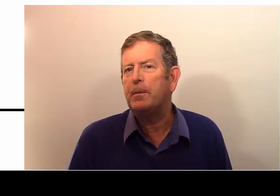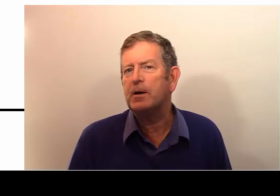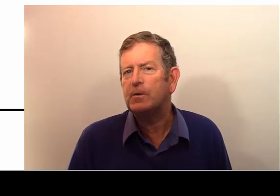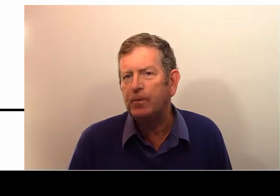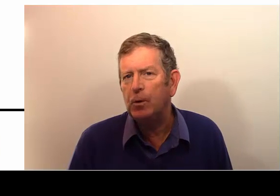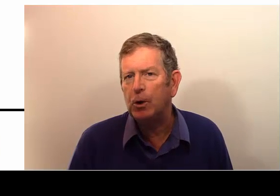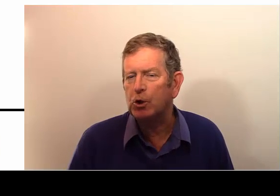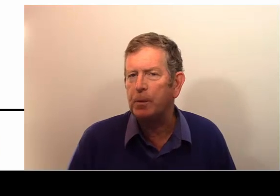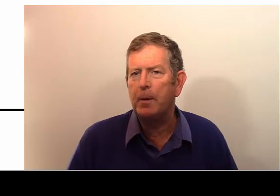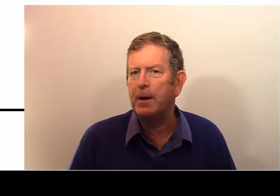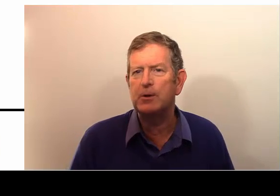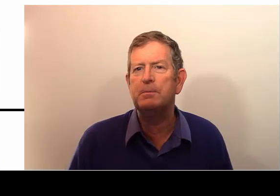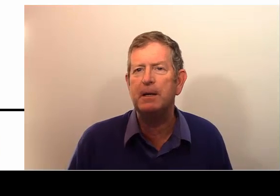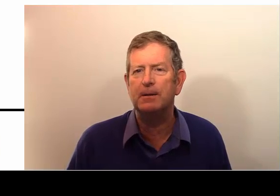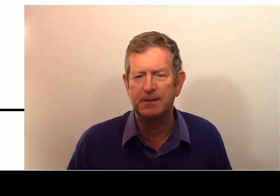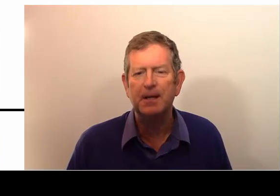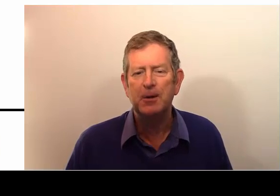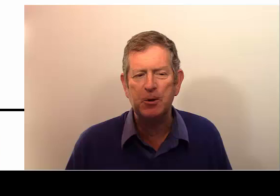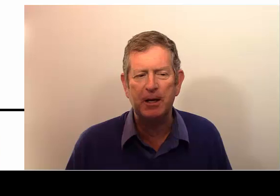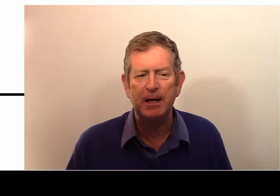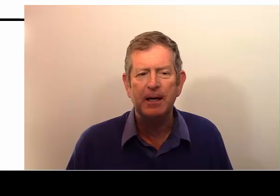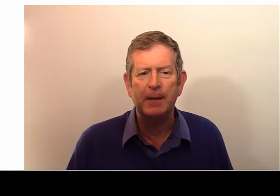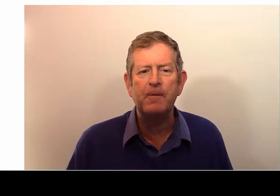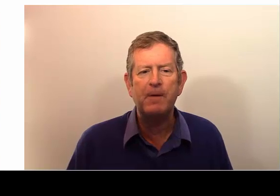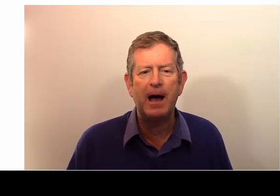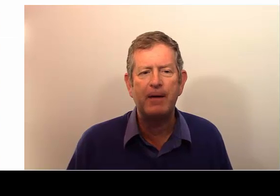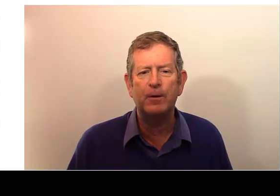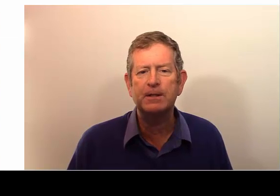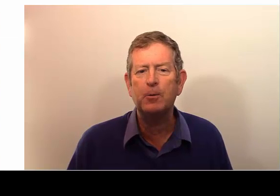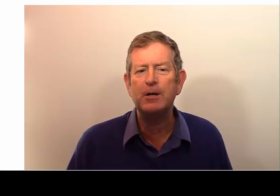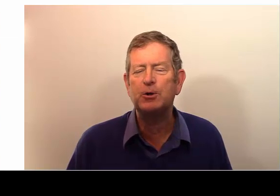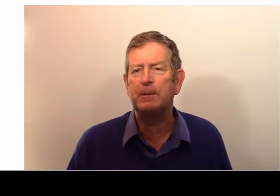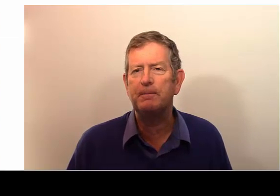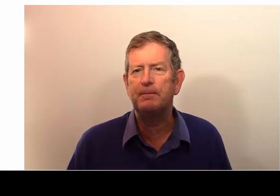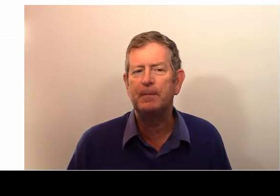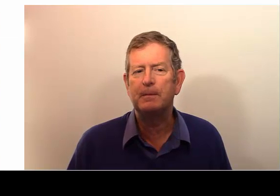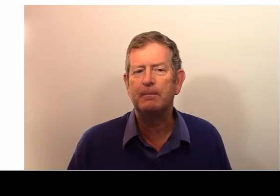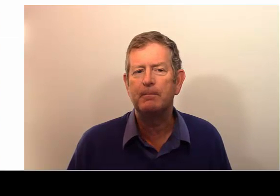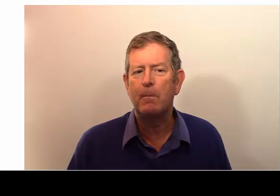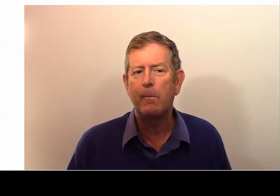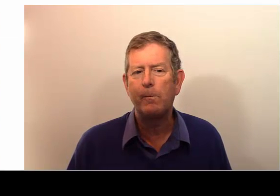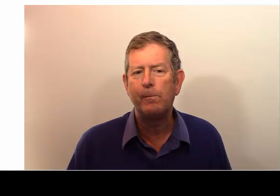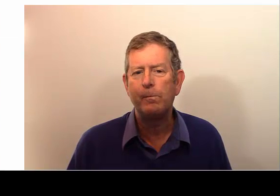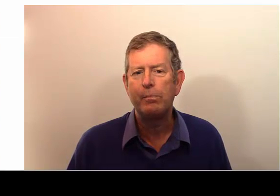Right, she prepares food or she prepares meals. Good. Number 5, what's the question?